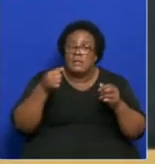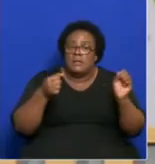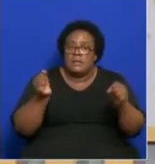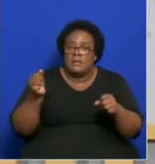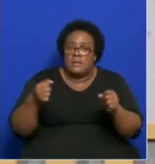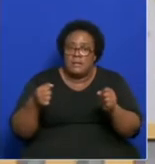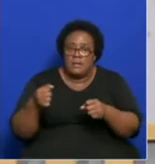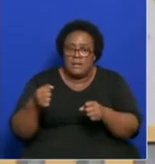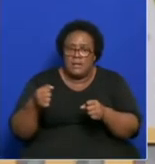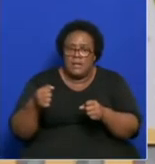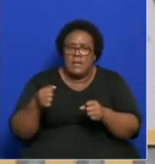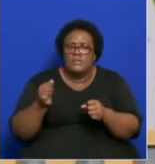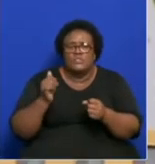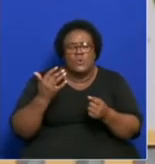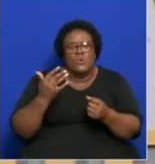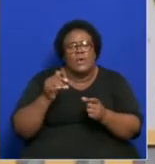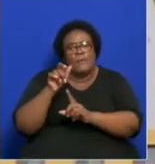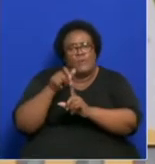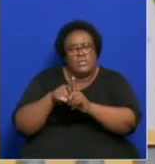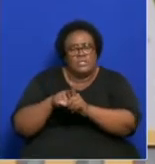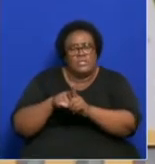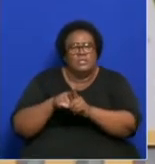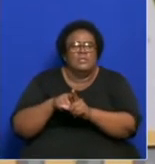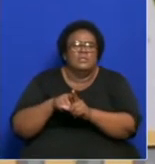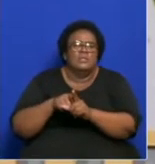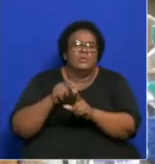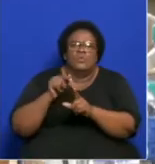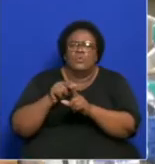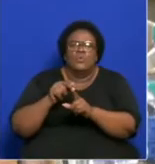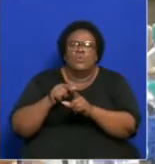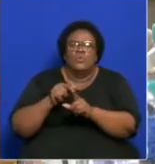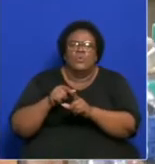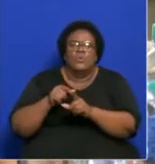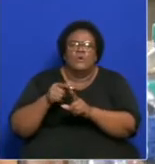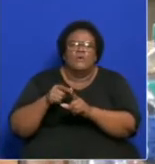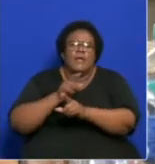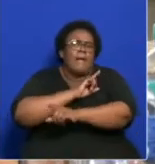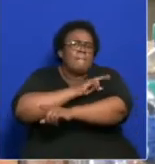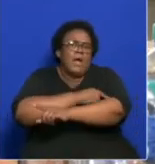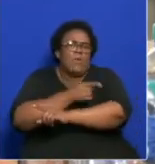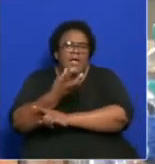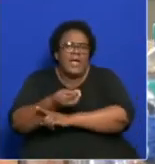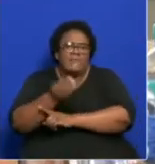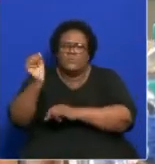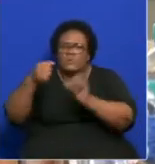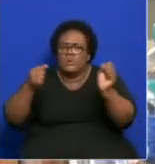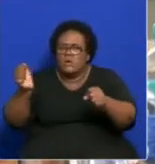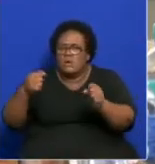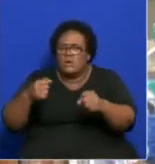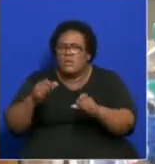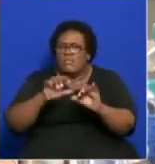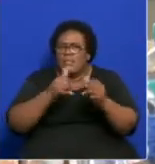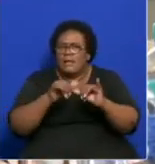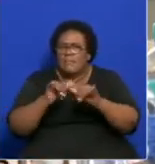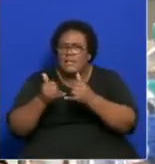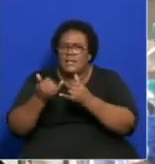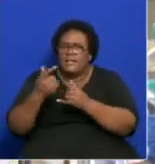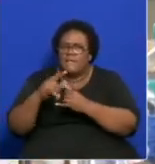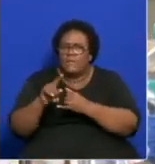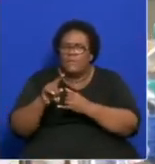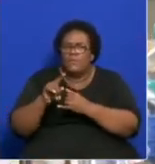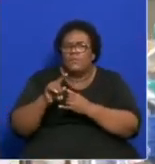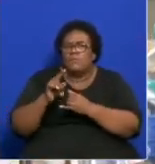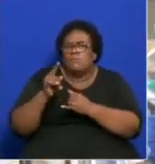your previous evidence, you said didn't have authority. We know that Piri signed deployment letters, and your